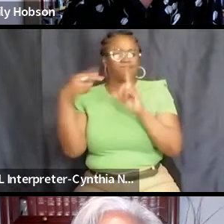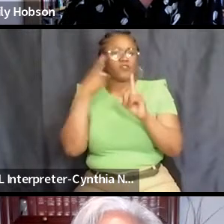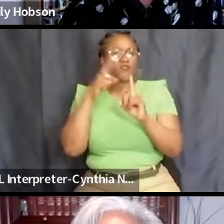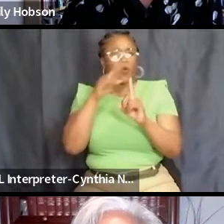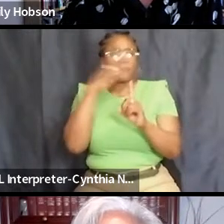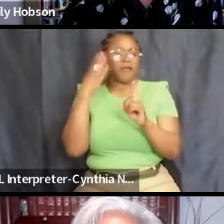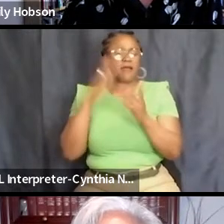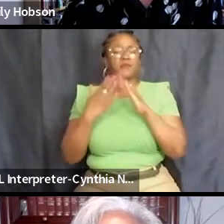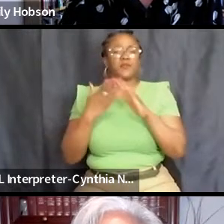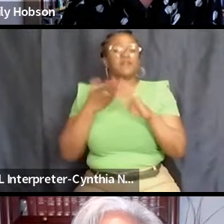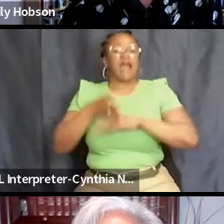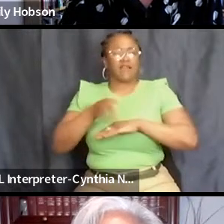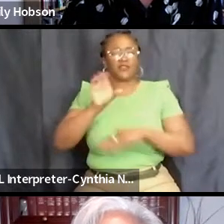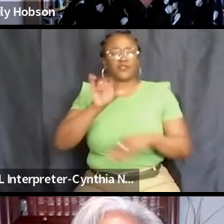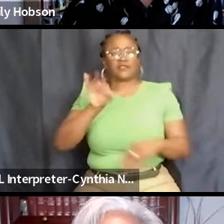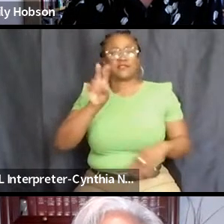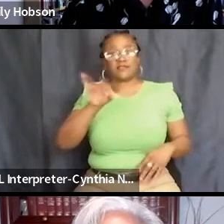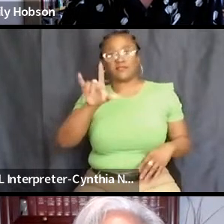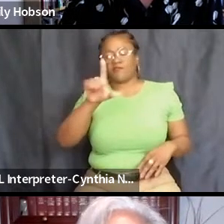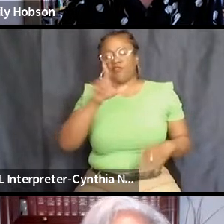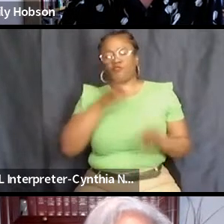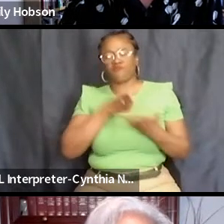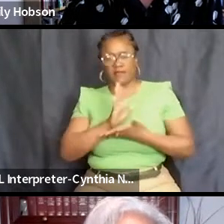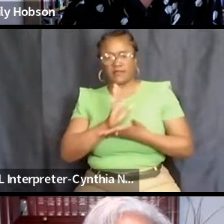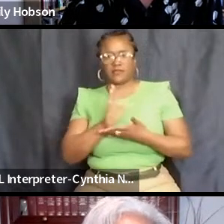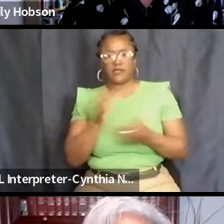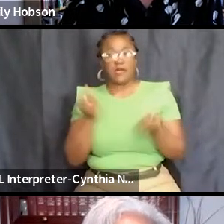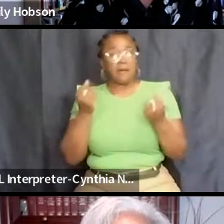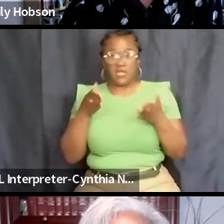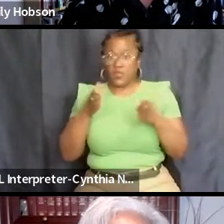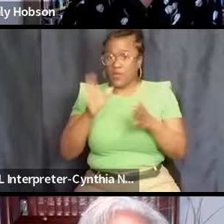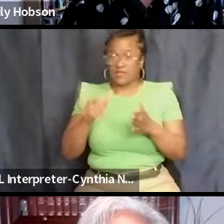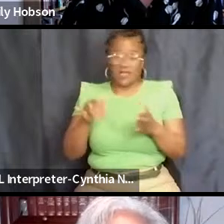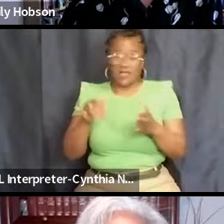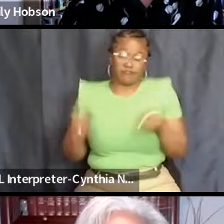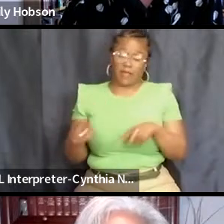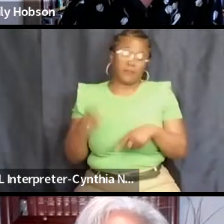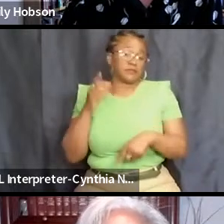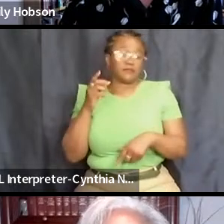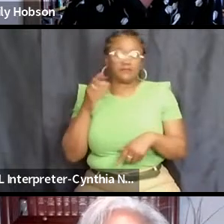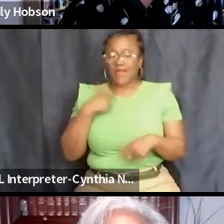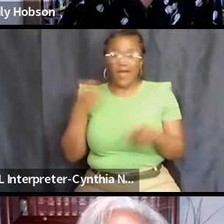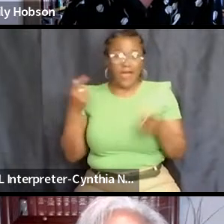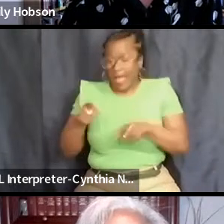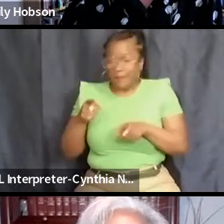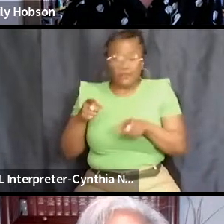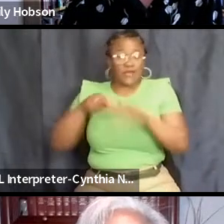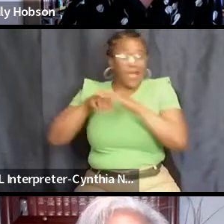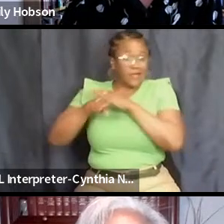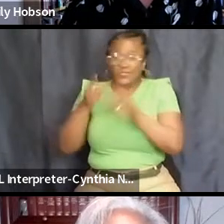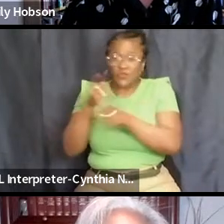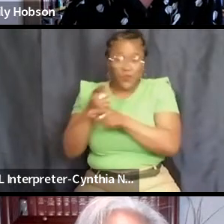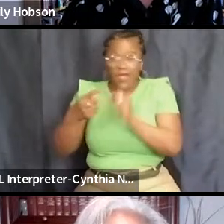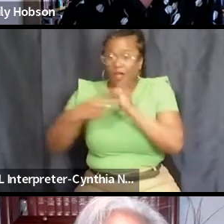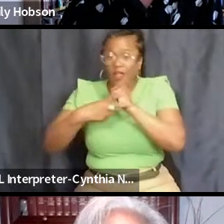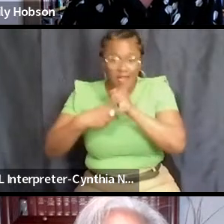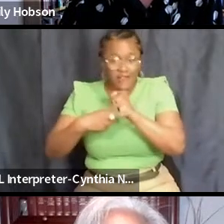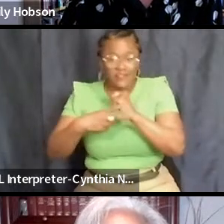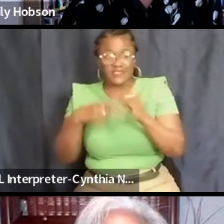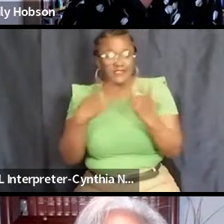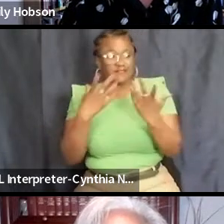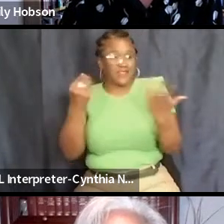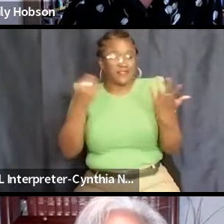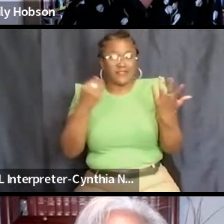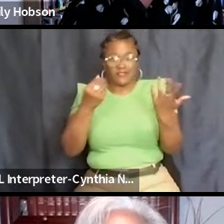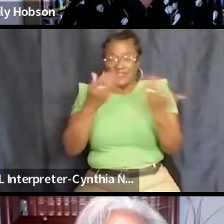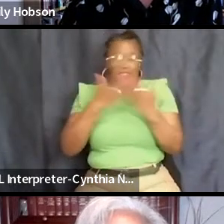in the post-civil rights period. So in many ways, this was happenstance. I happened to get access to the right archive, and